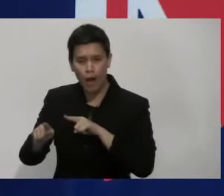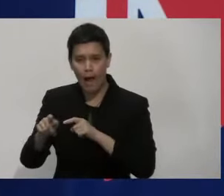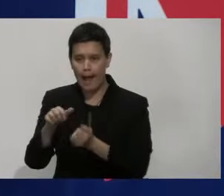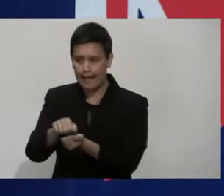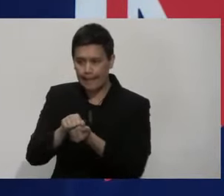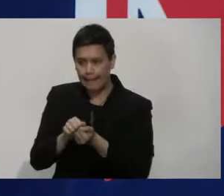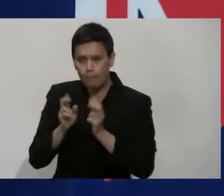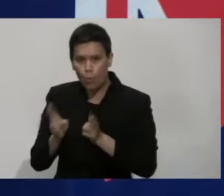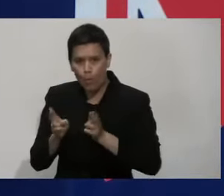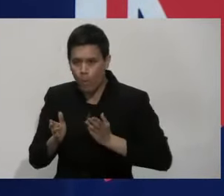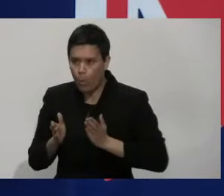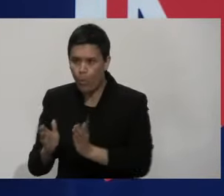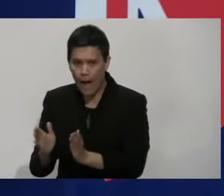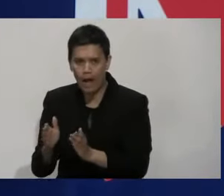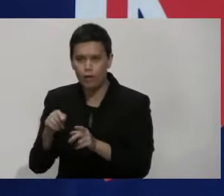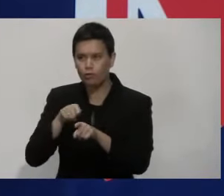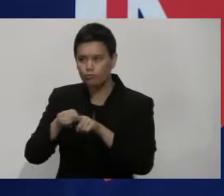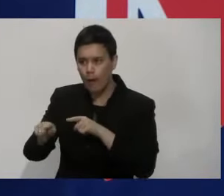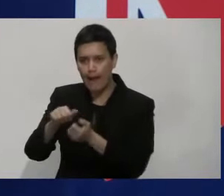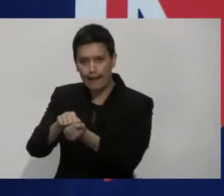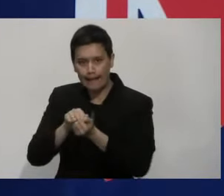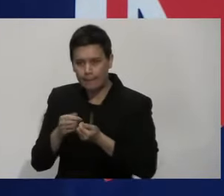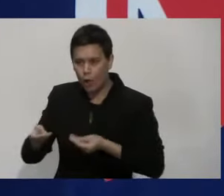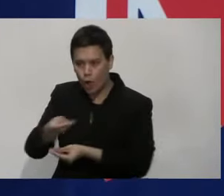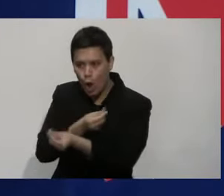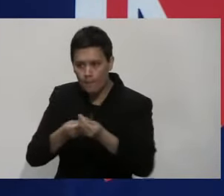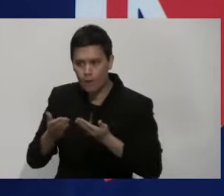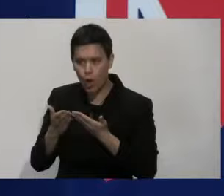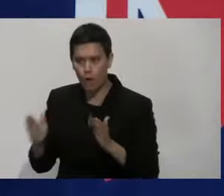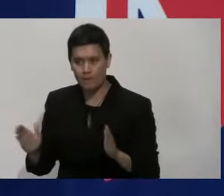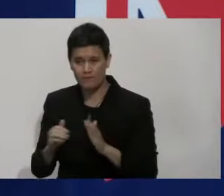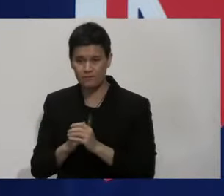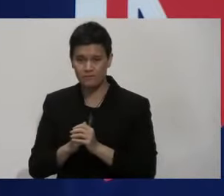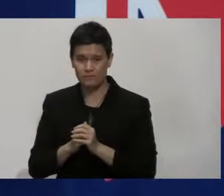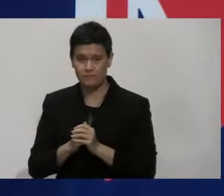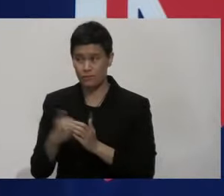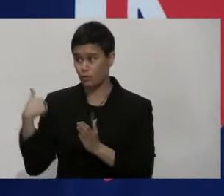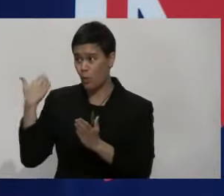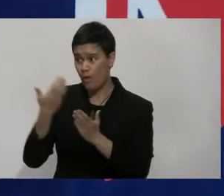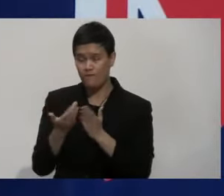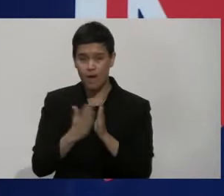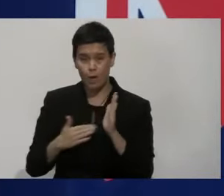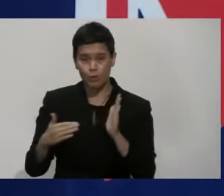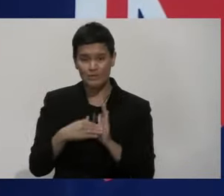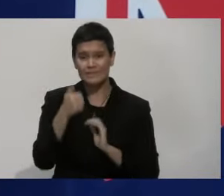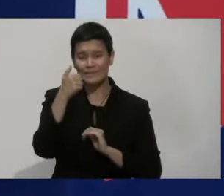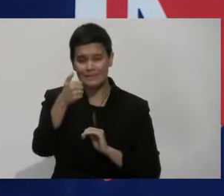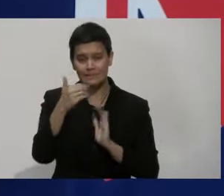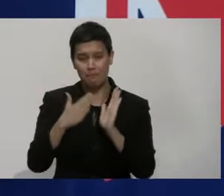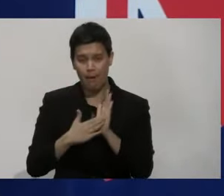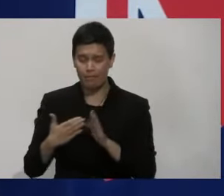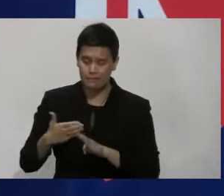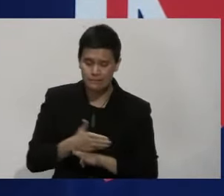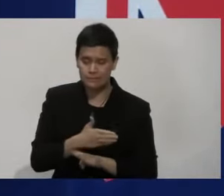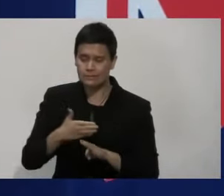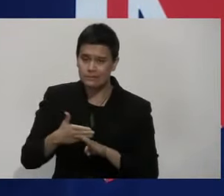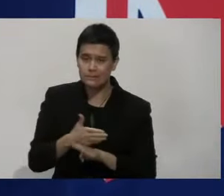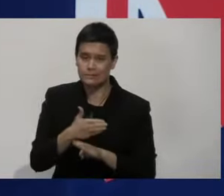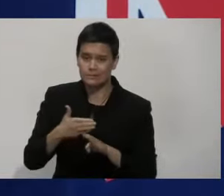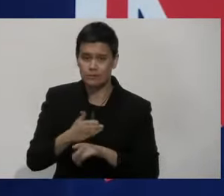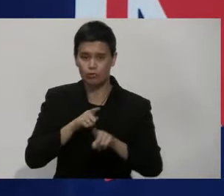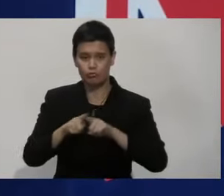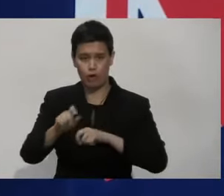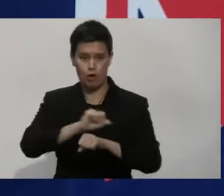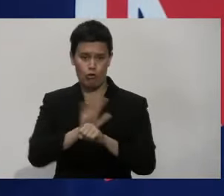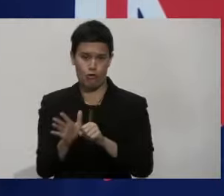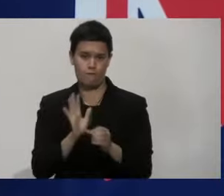our economy, as possible. We have done that for 6 months already, and we can keep doing it. The